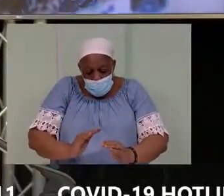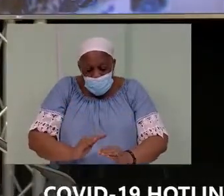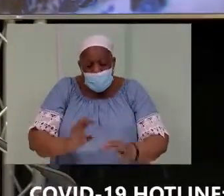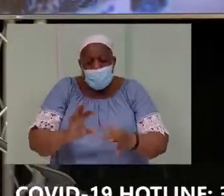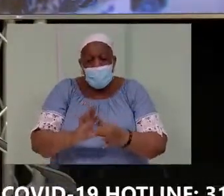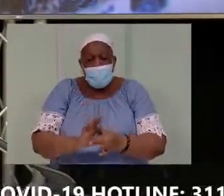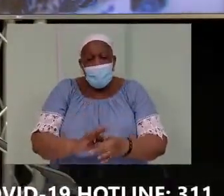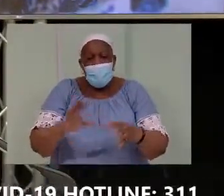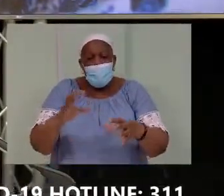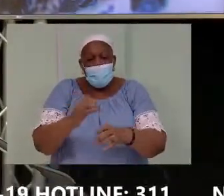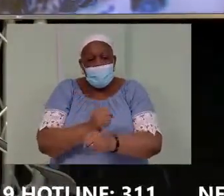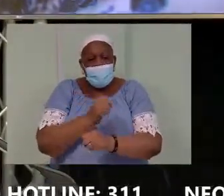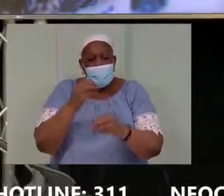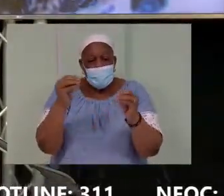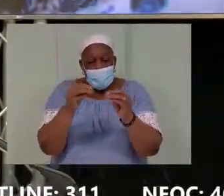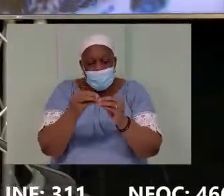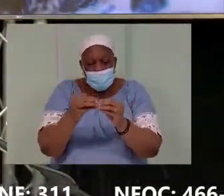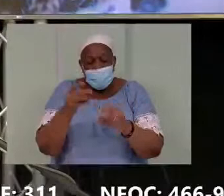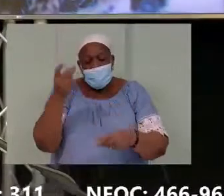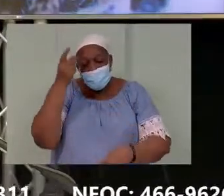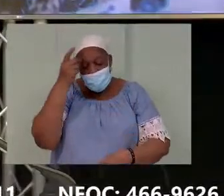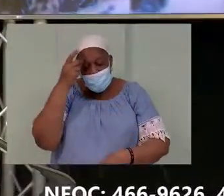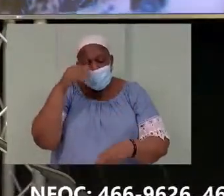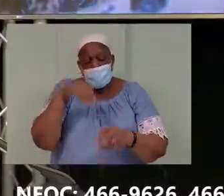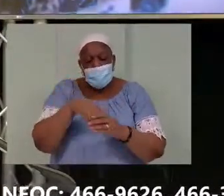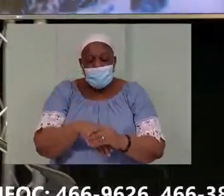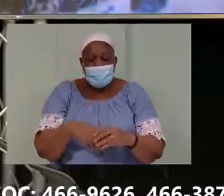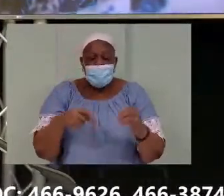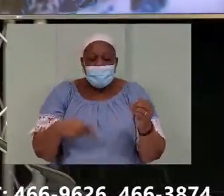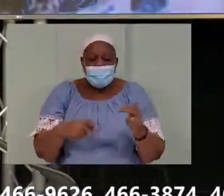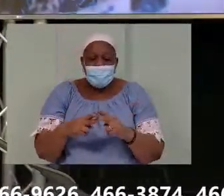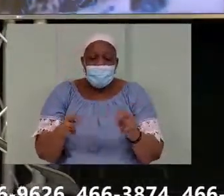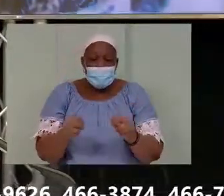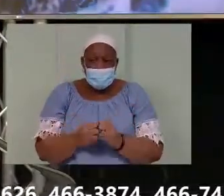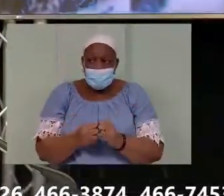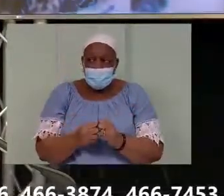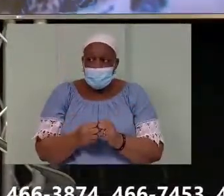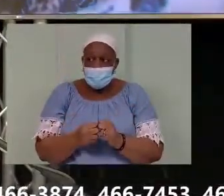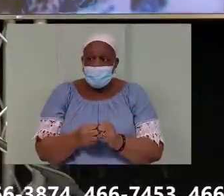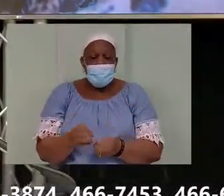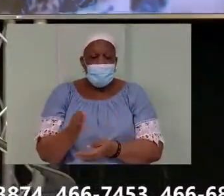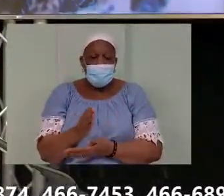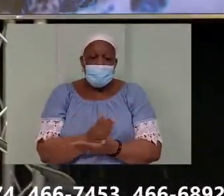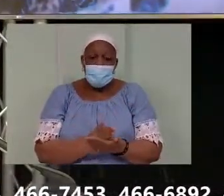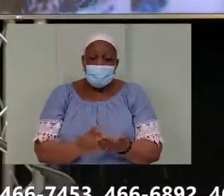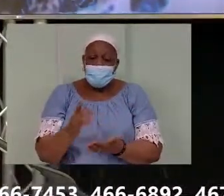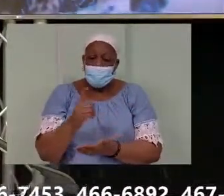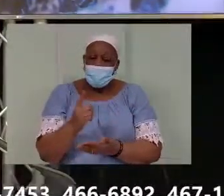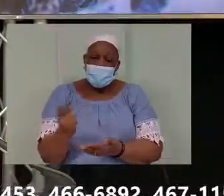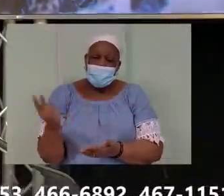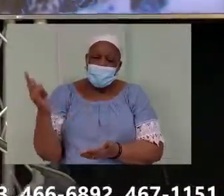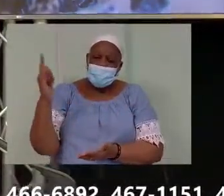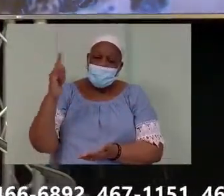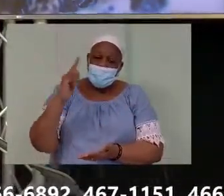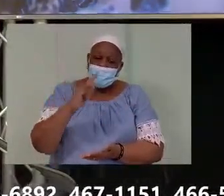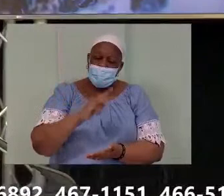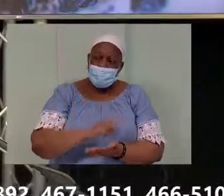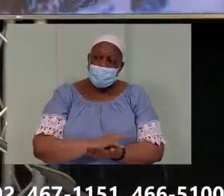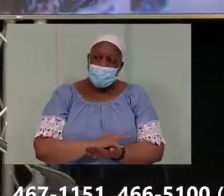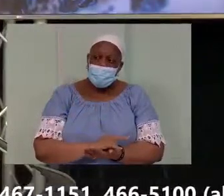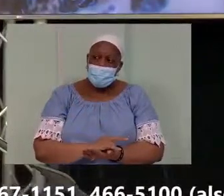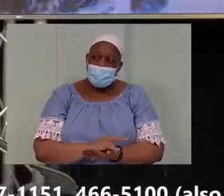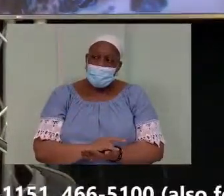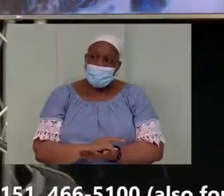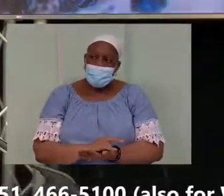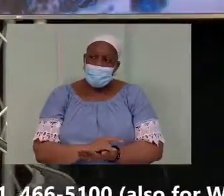the virus to the Federation to a minimum. An individual can come in from what